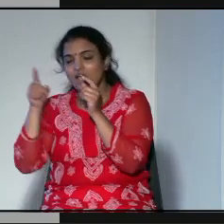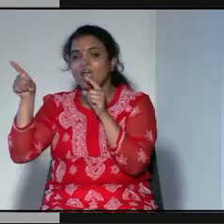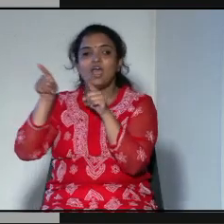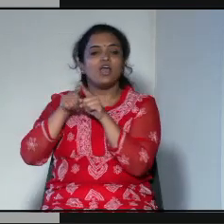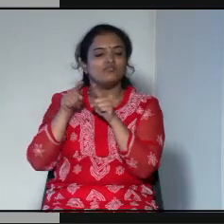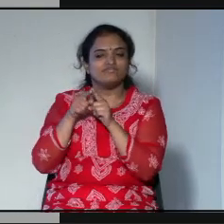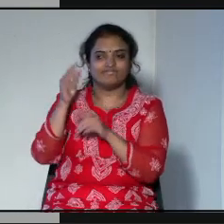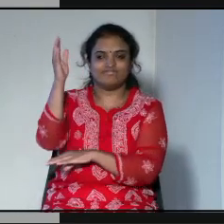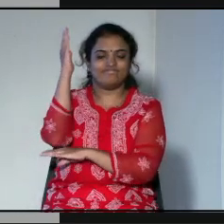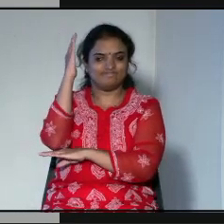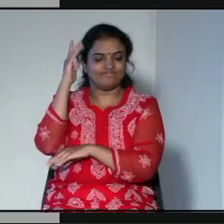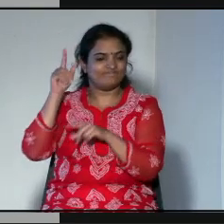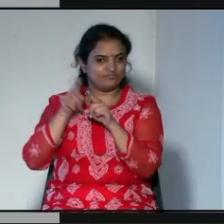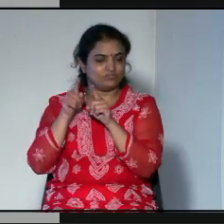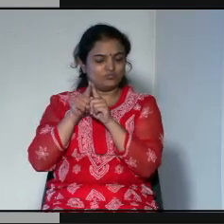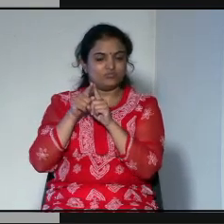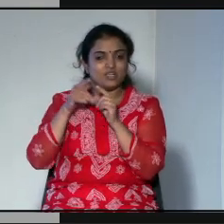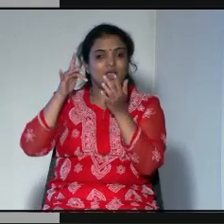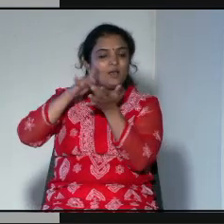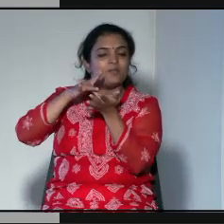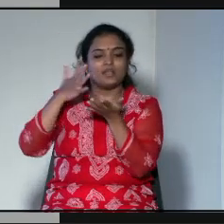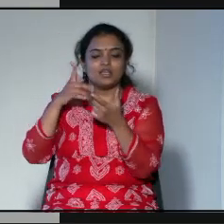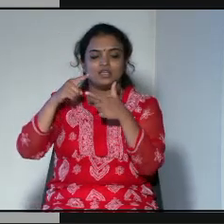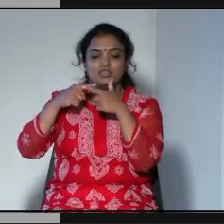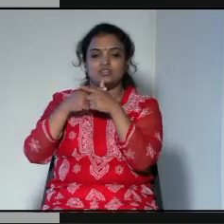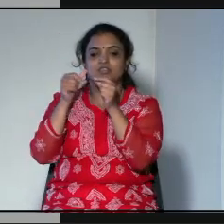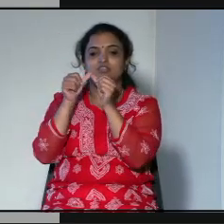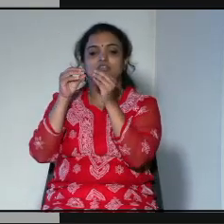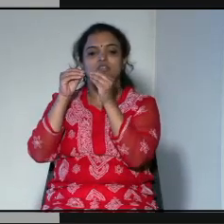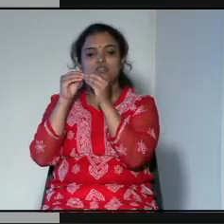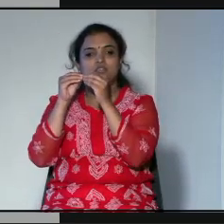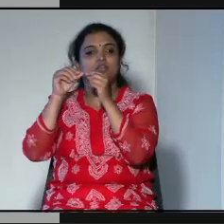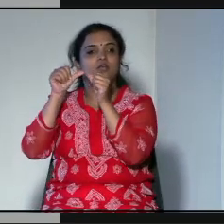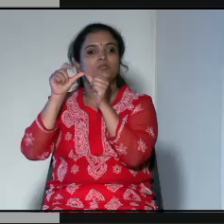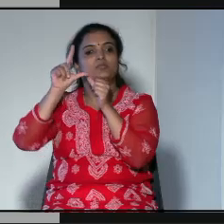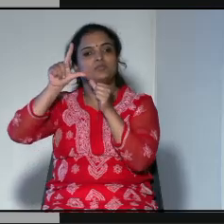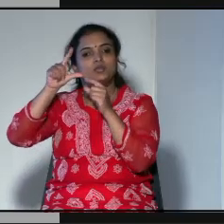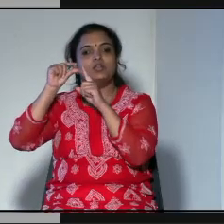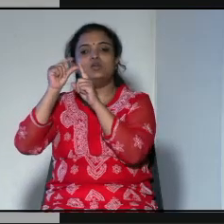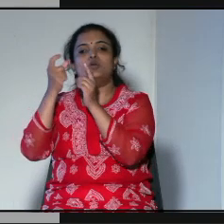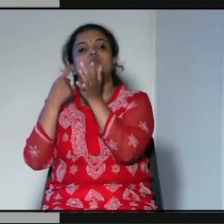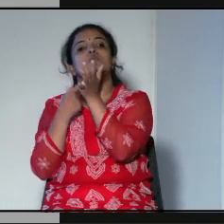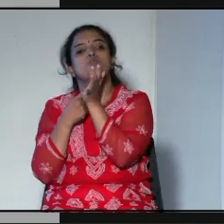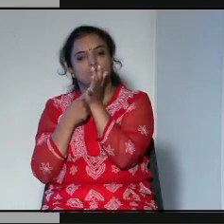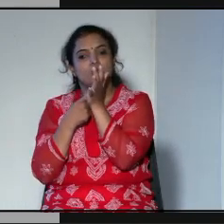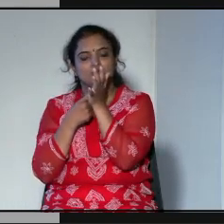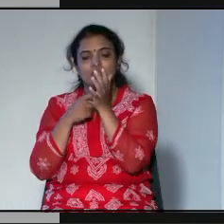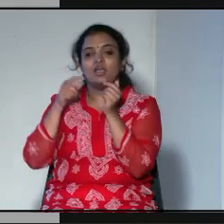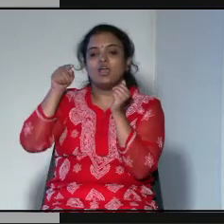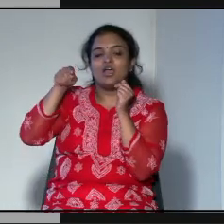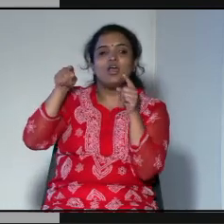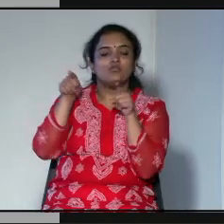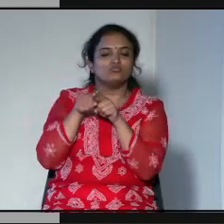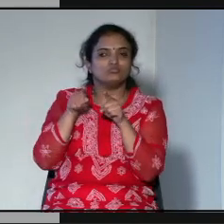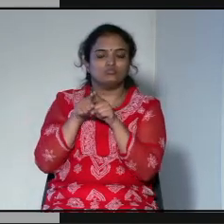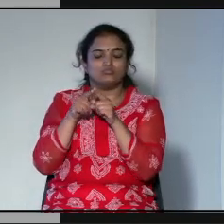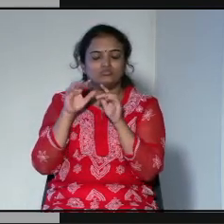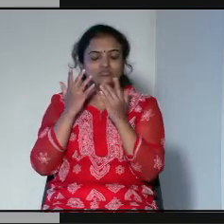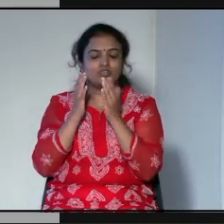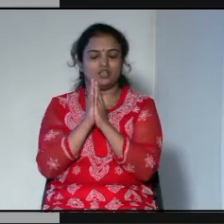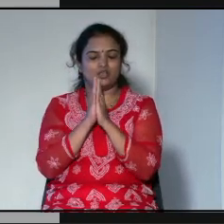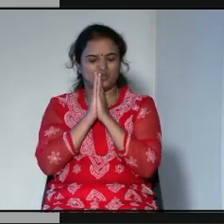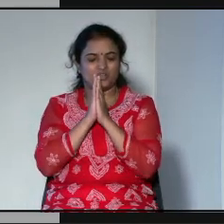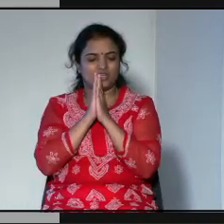the center of Jagdalpur and a close glimpse of the returned king in an ascetic garb, holding the goddess's